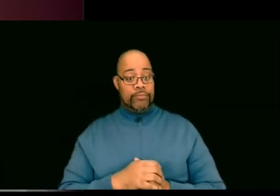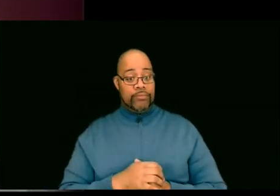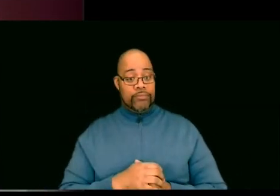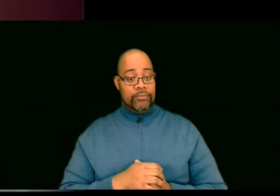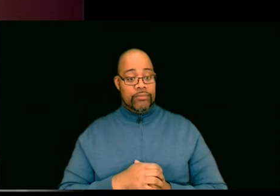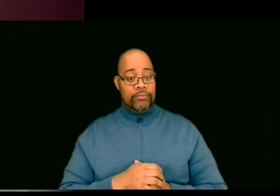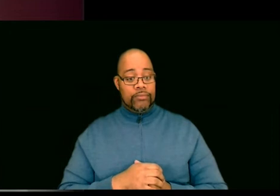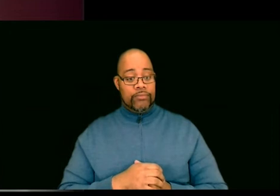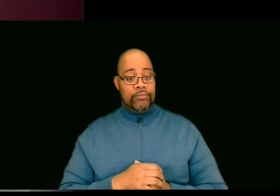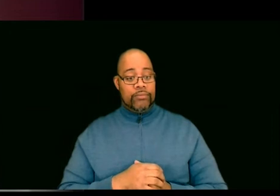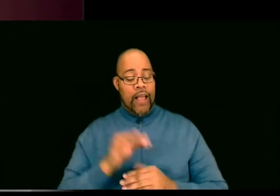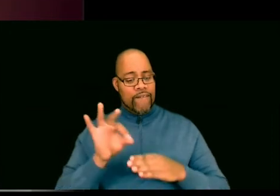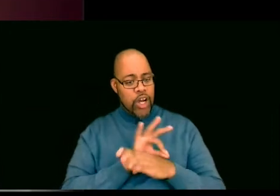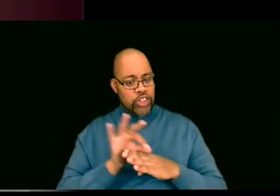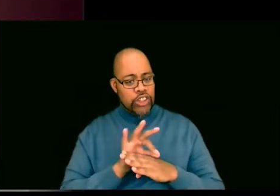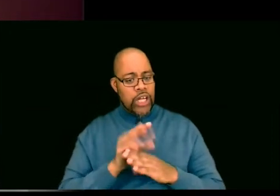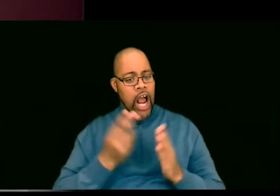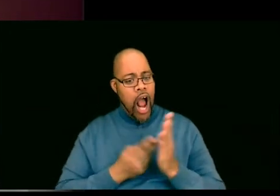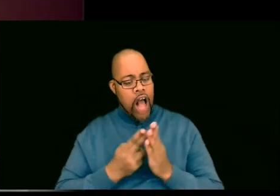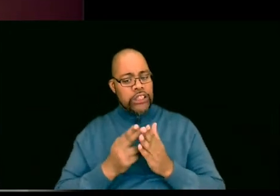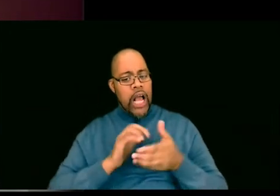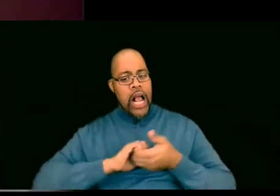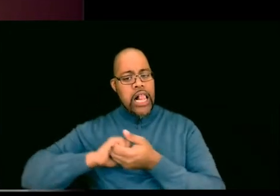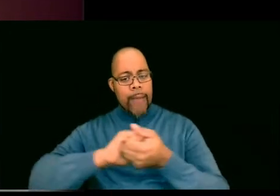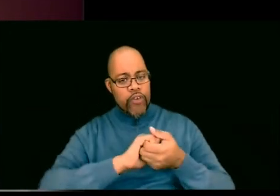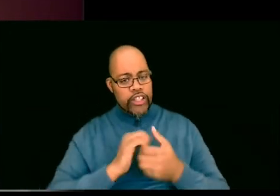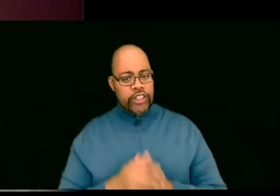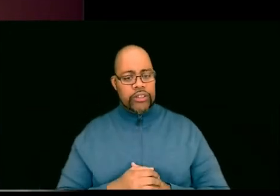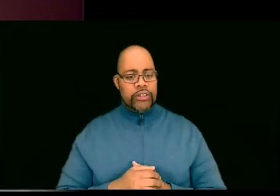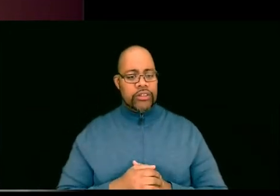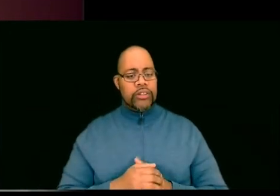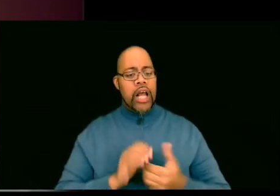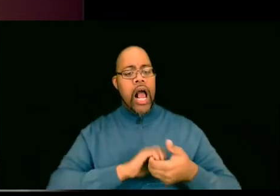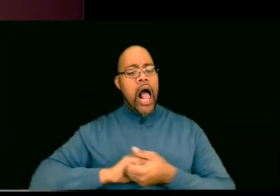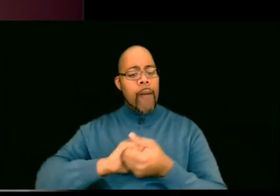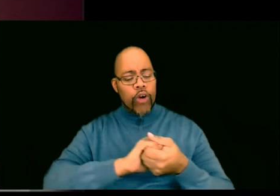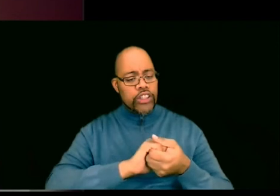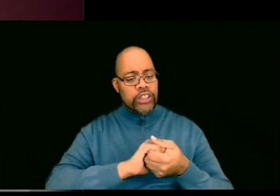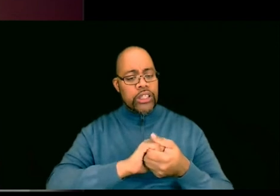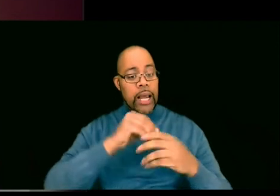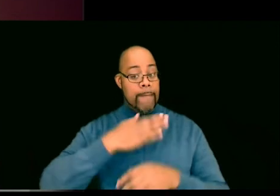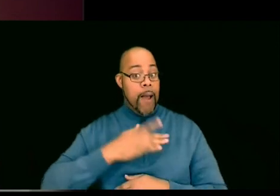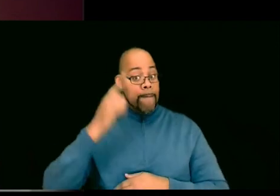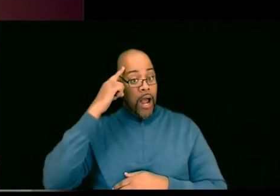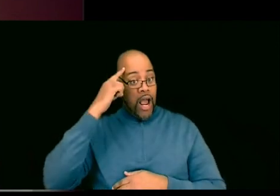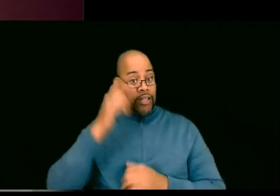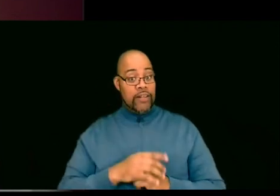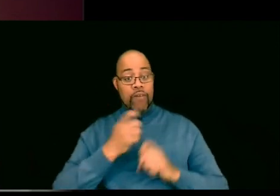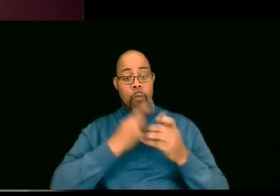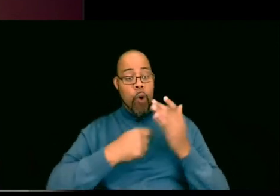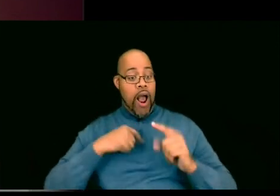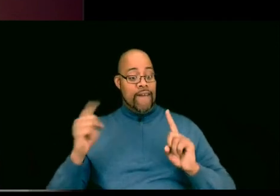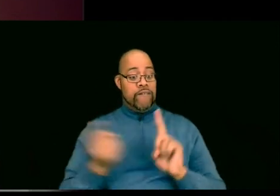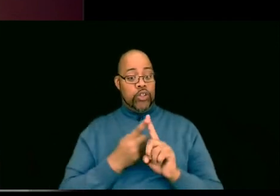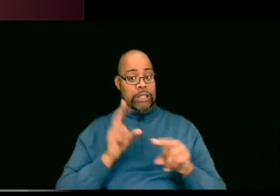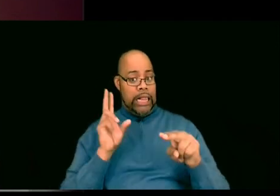true and functioning and honest collaboration. Collaboration, in my mind,